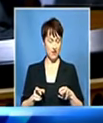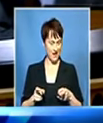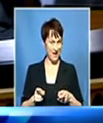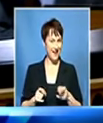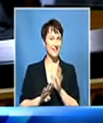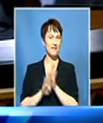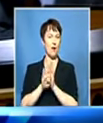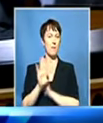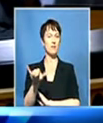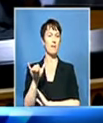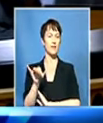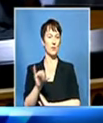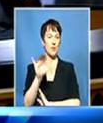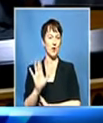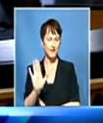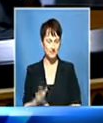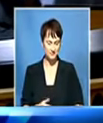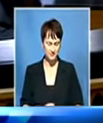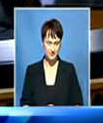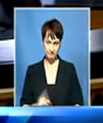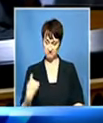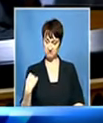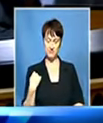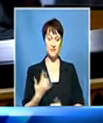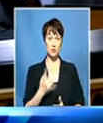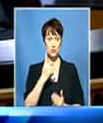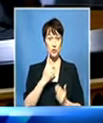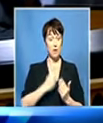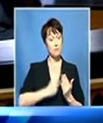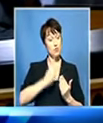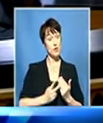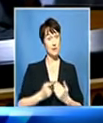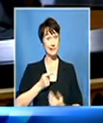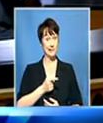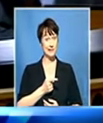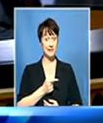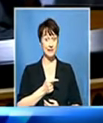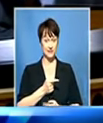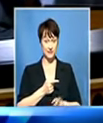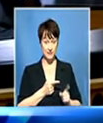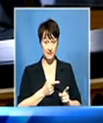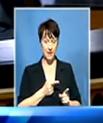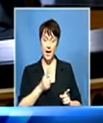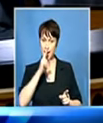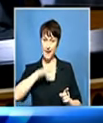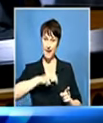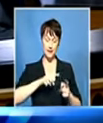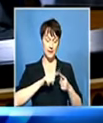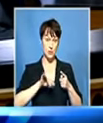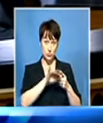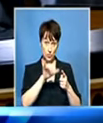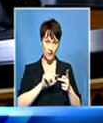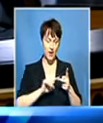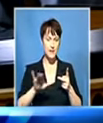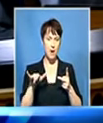know there might be some briefing later on during the... So the speculation was around is the briefing about